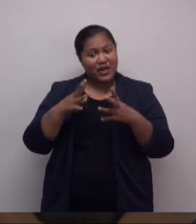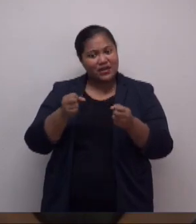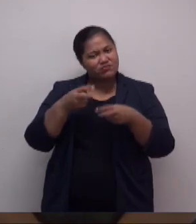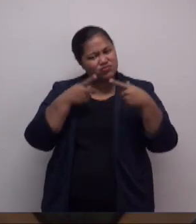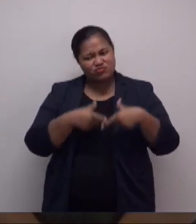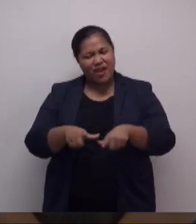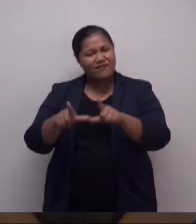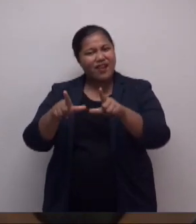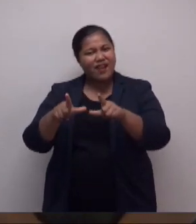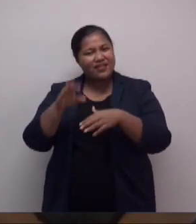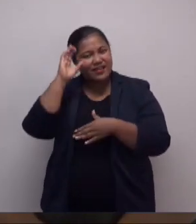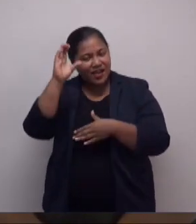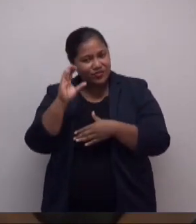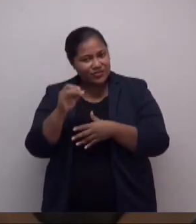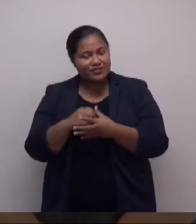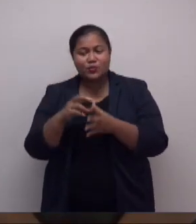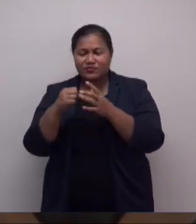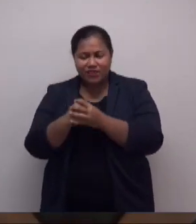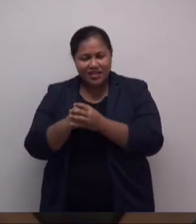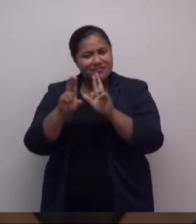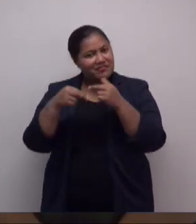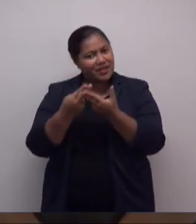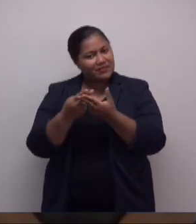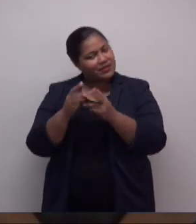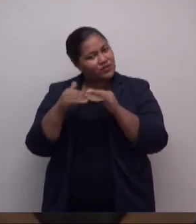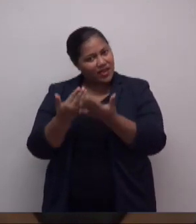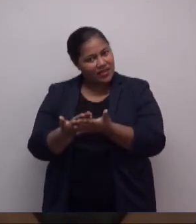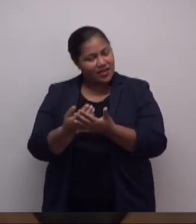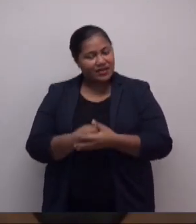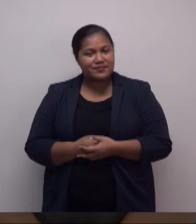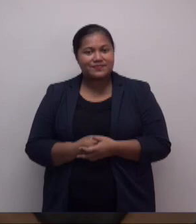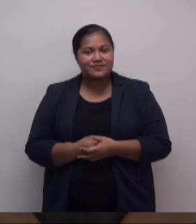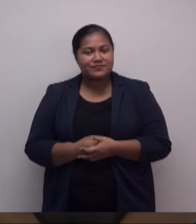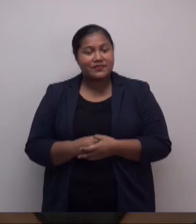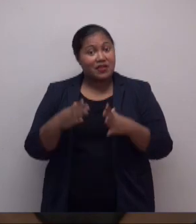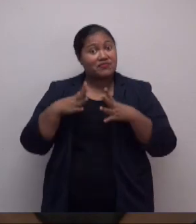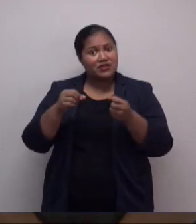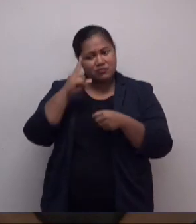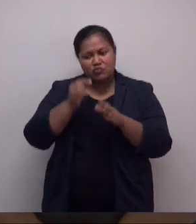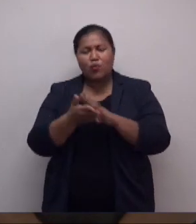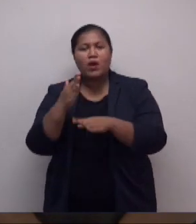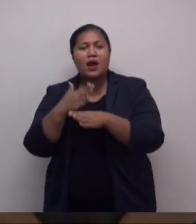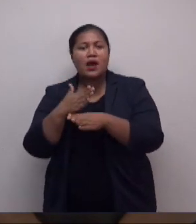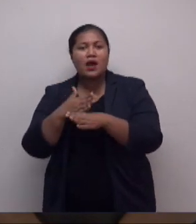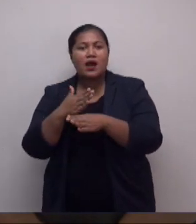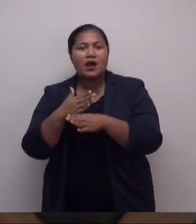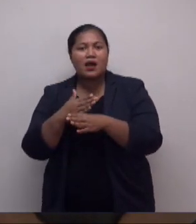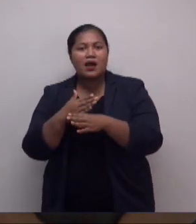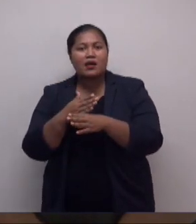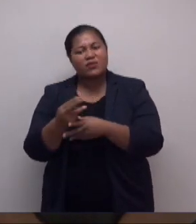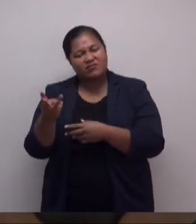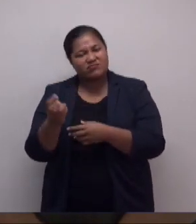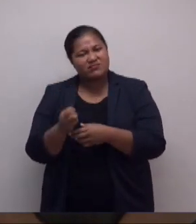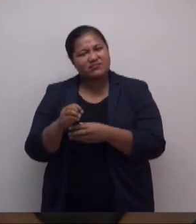our country and be with friends and family, the freedom to go to your jobs and earn yourselves a